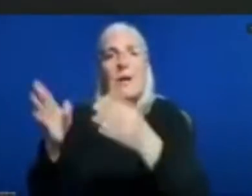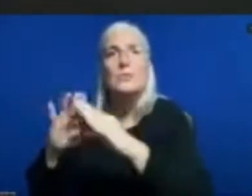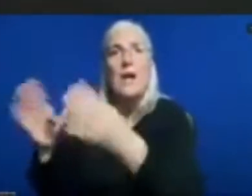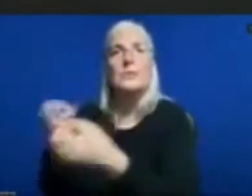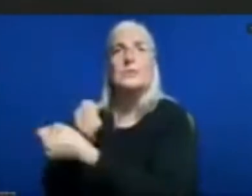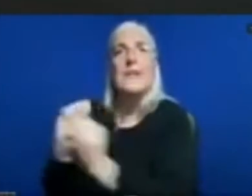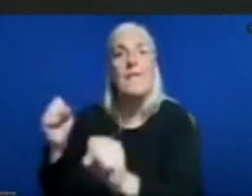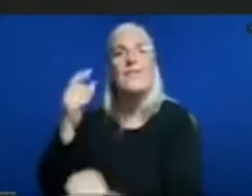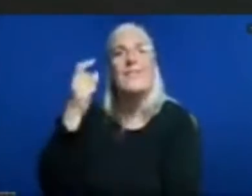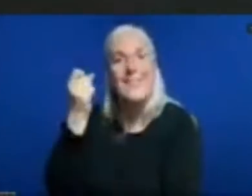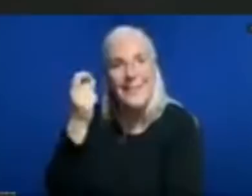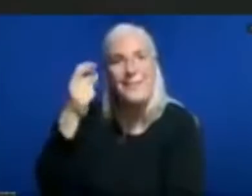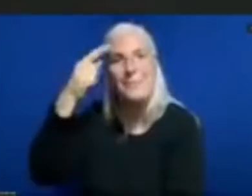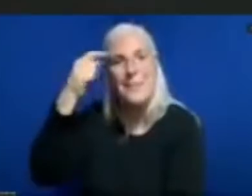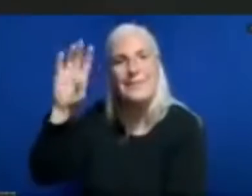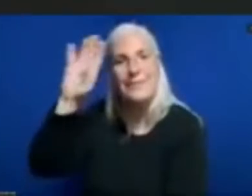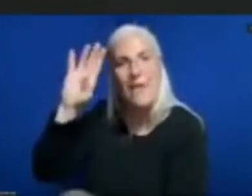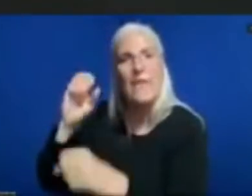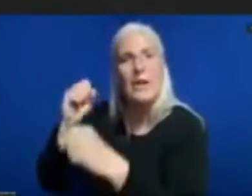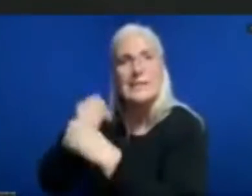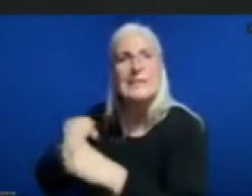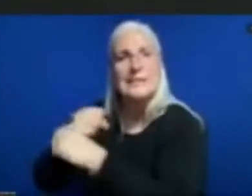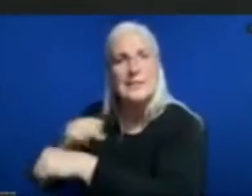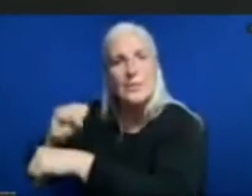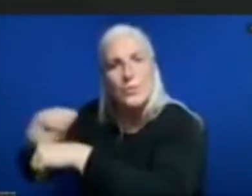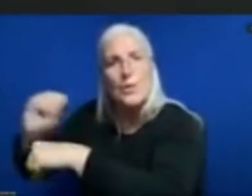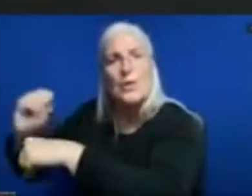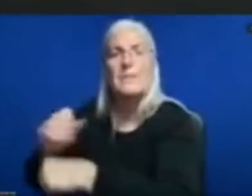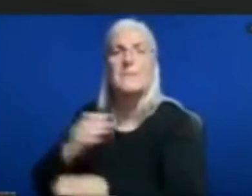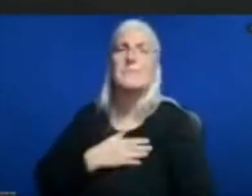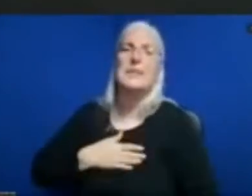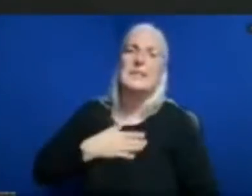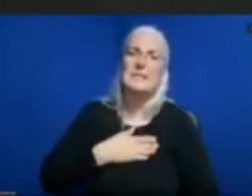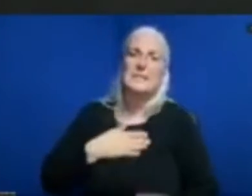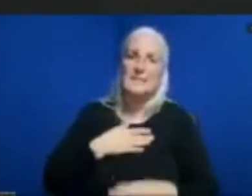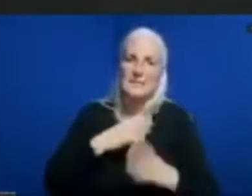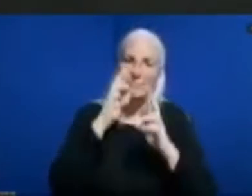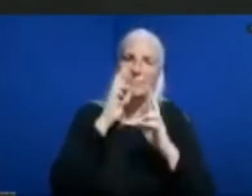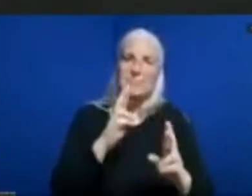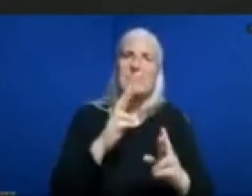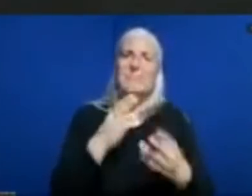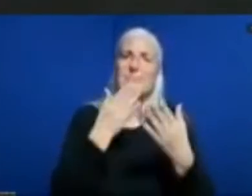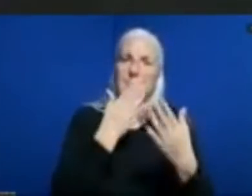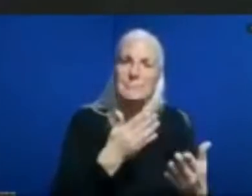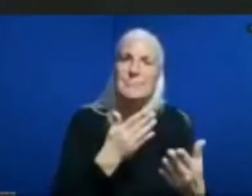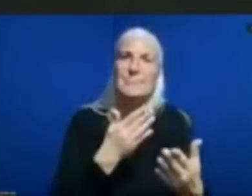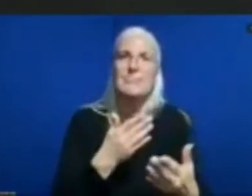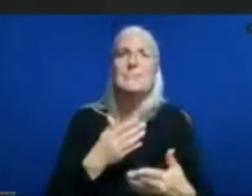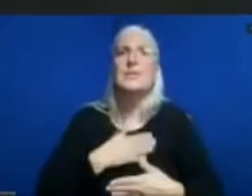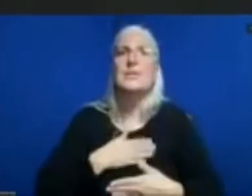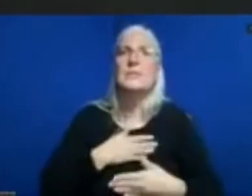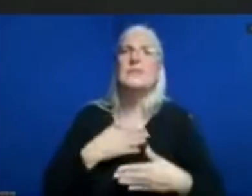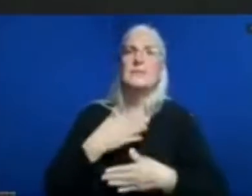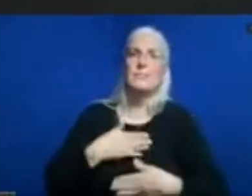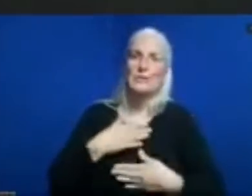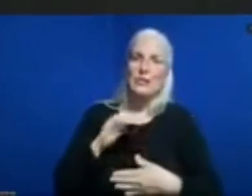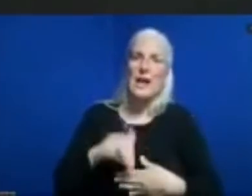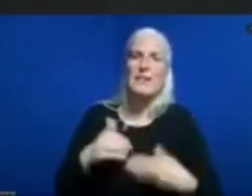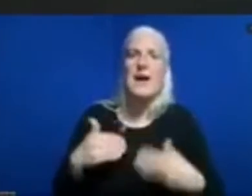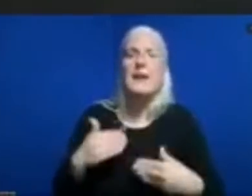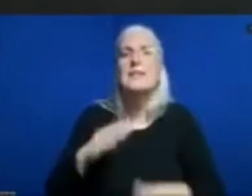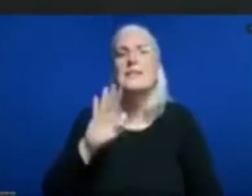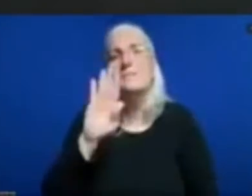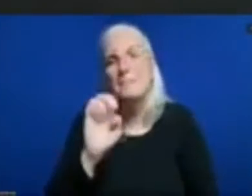that. So with that said, I ask that everybody be patient. This is something like we haven't experienced